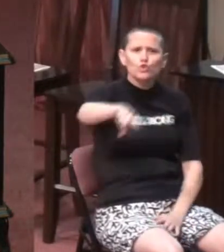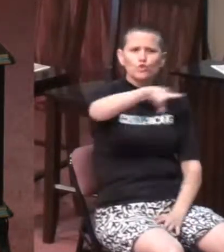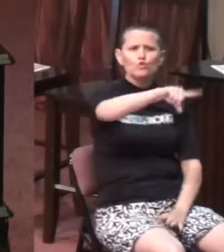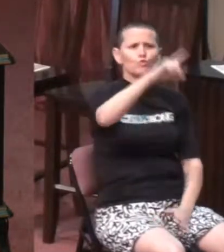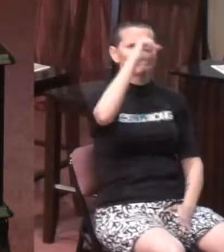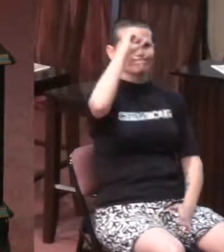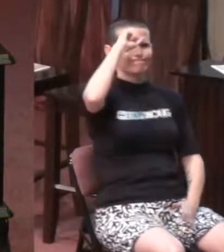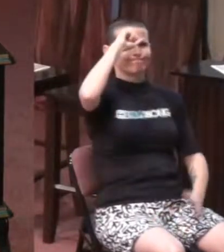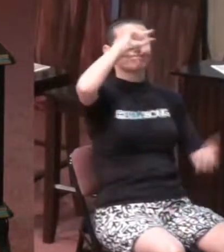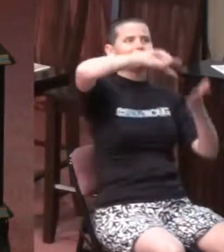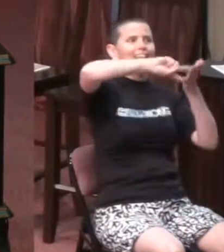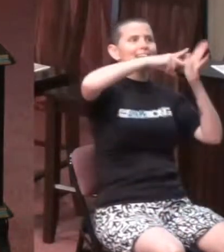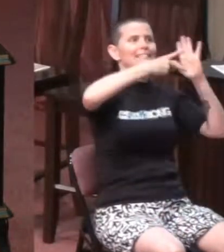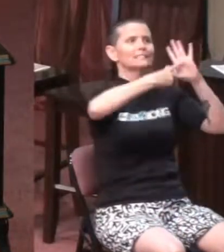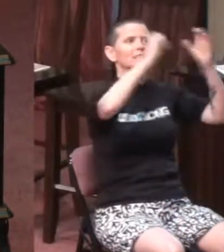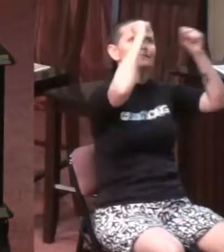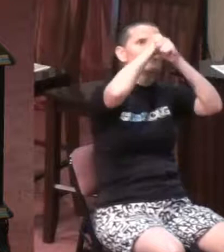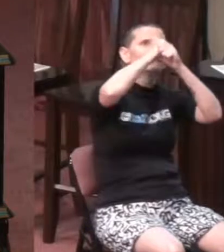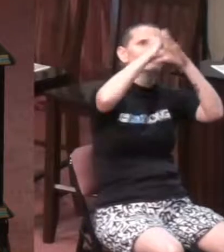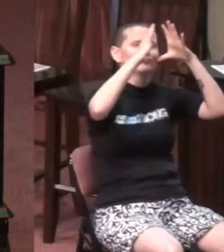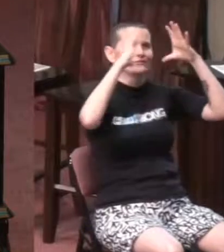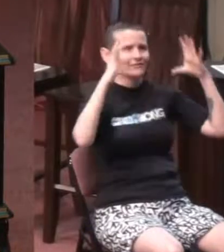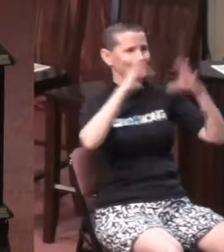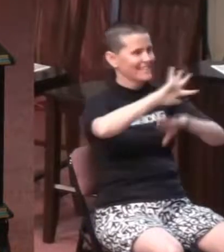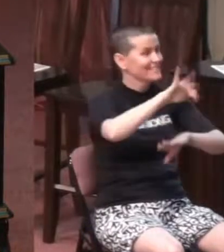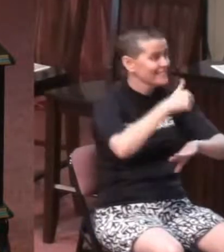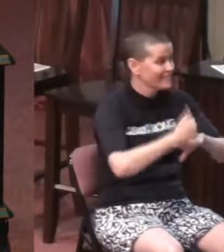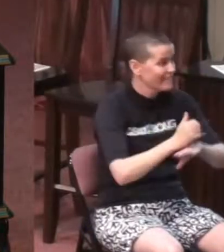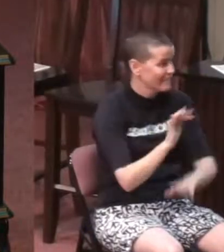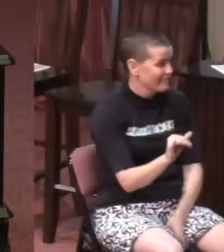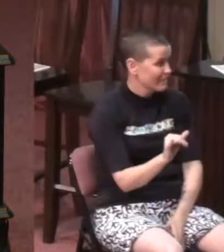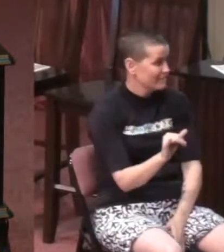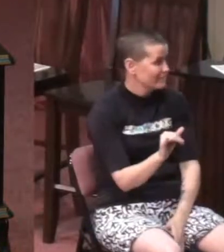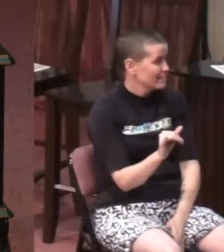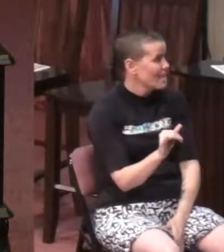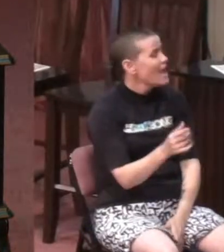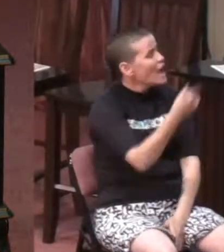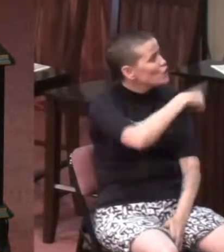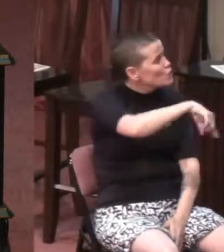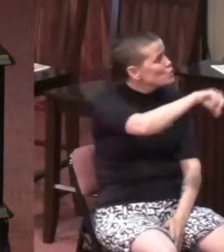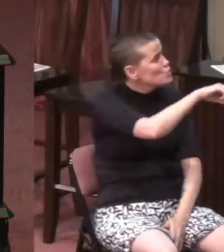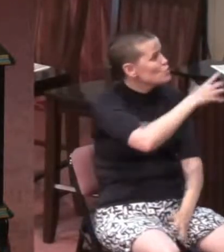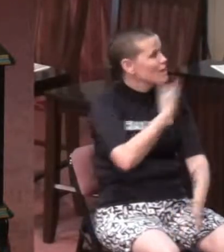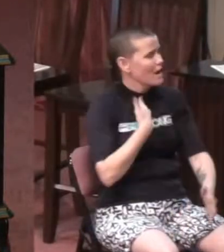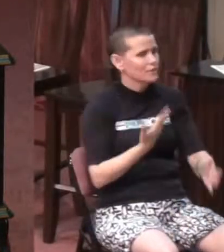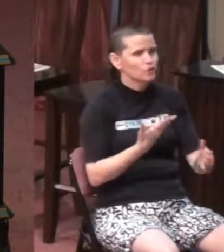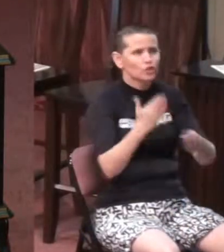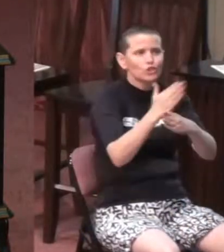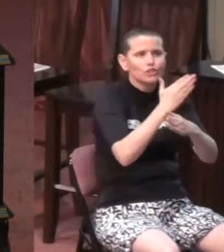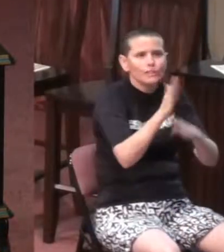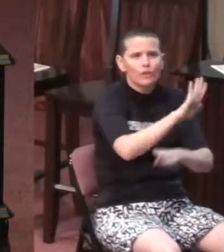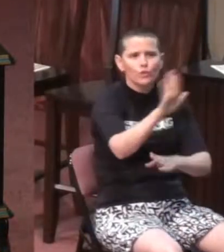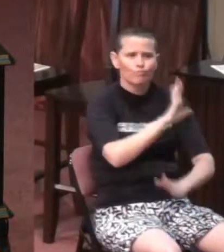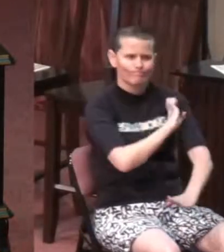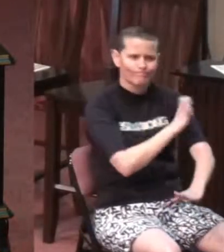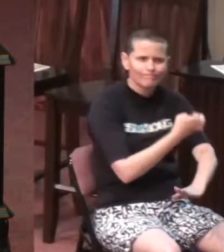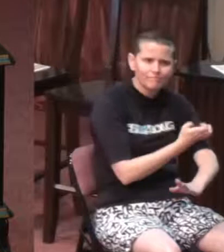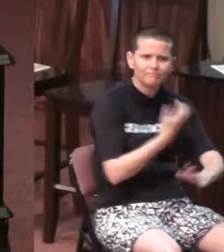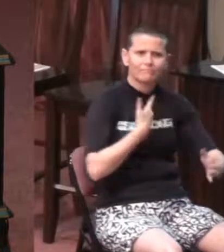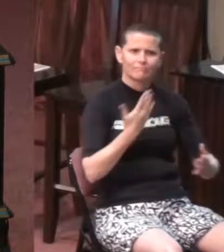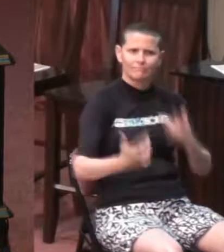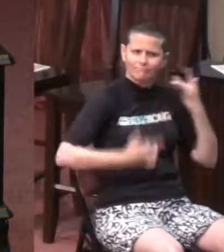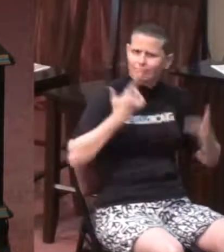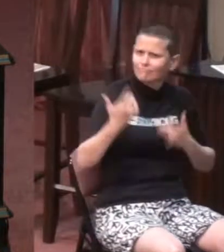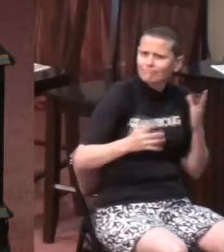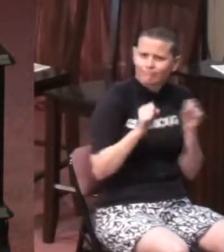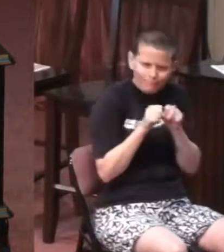and it was so important to them that they have committed so much time and energy. I wish I could share with you all what has been done by